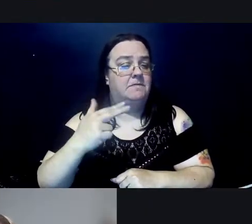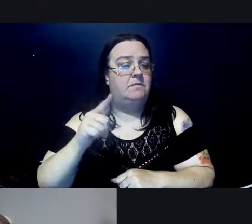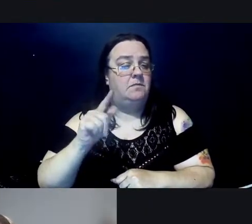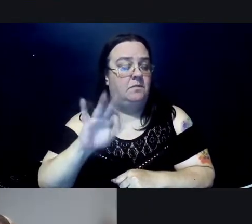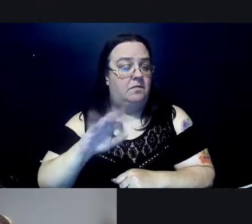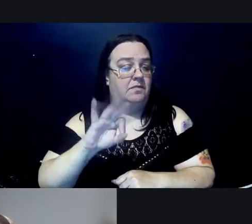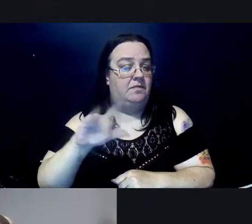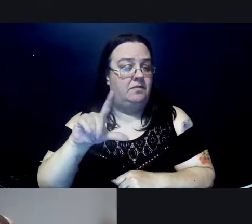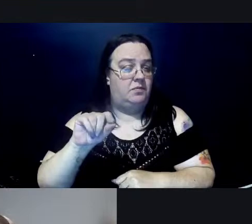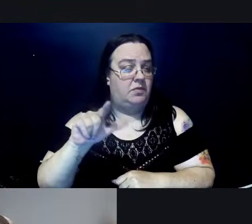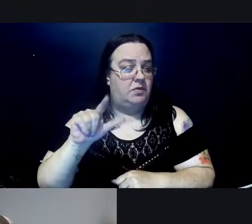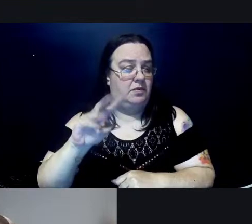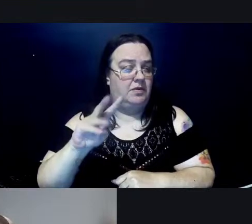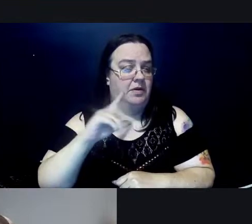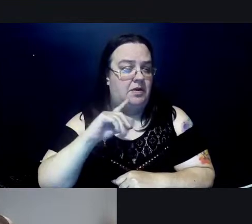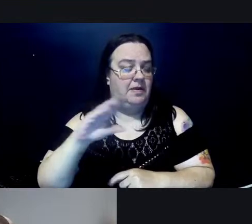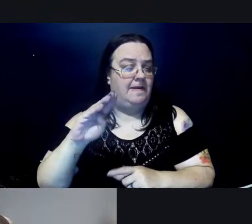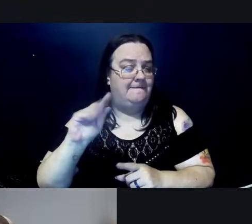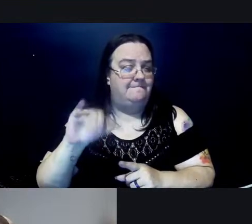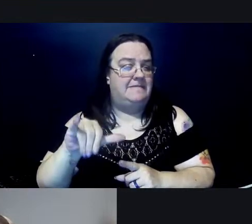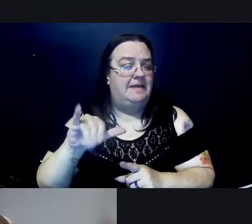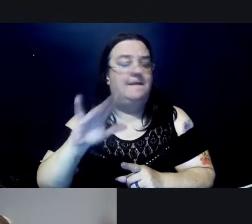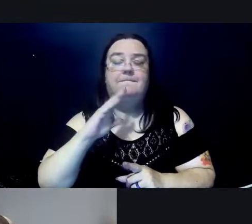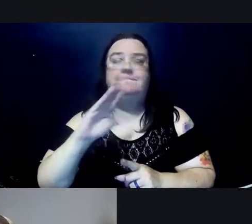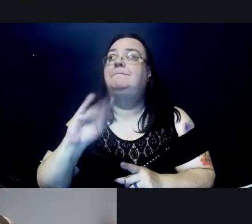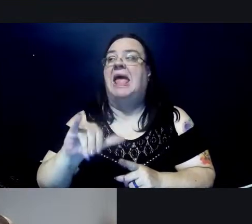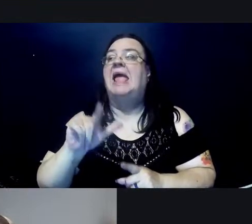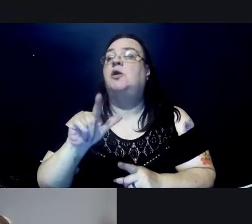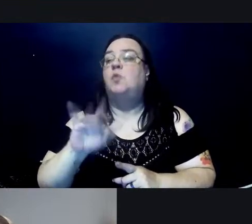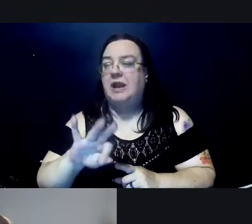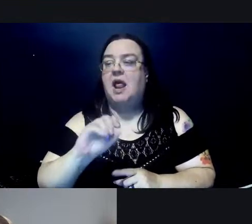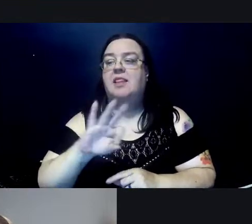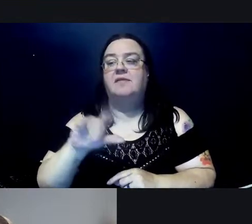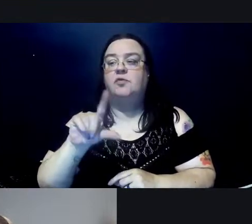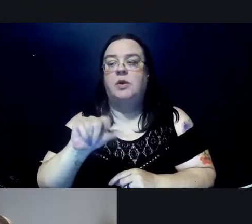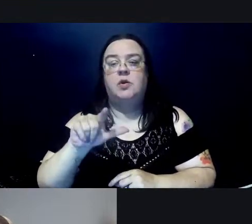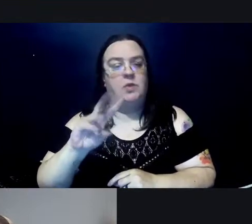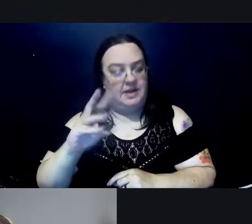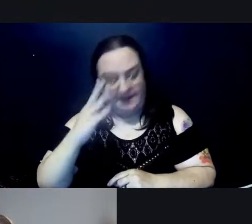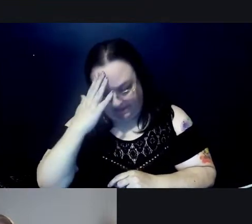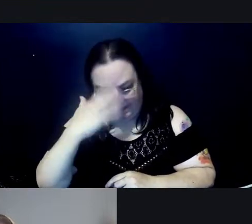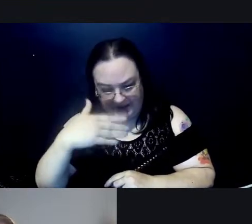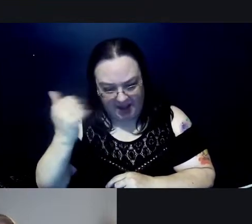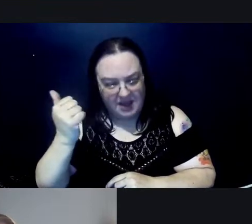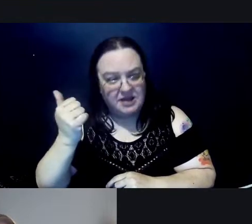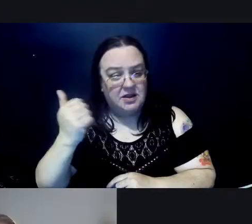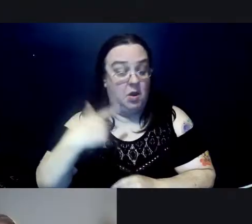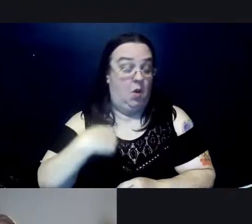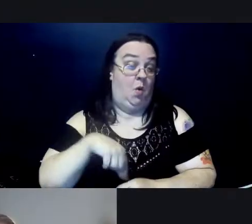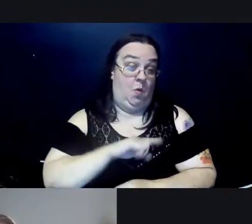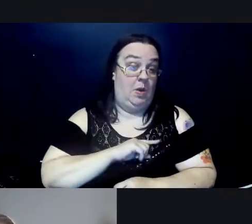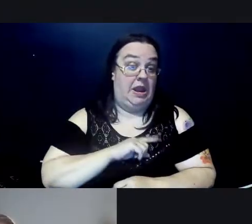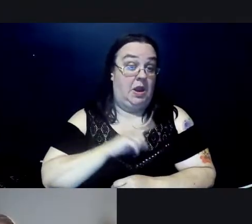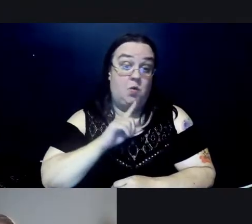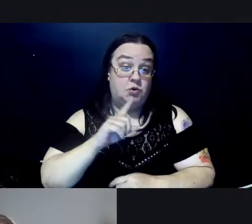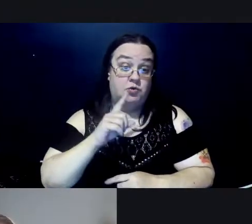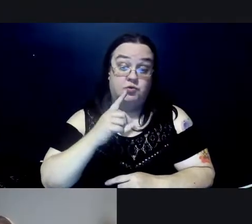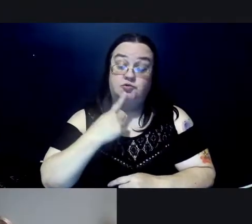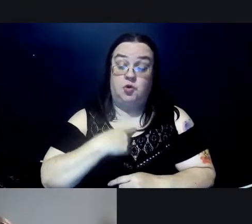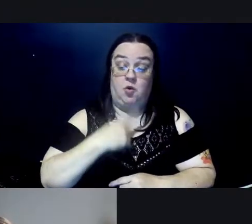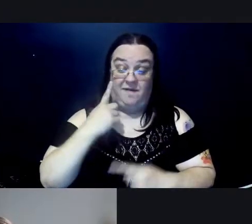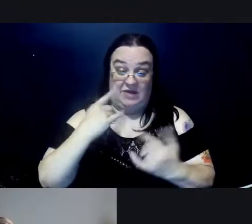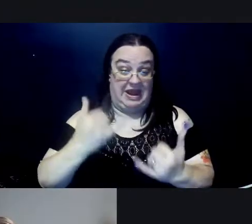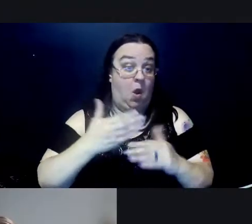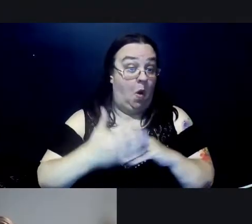2026. May 29th of 2026, because we've been told for now